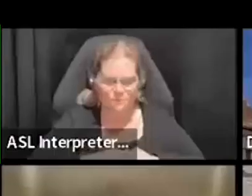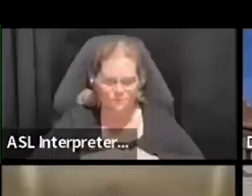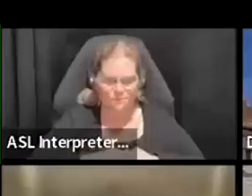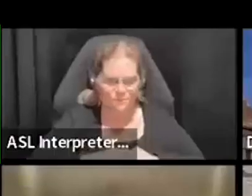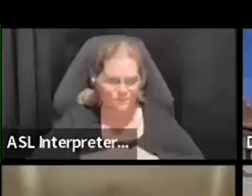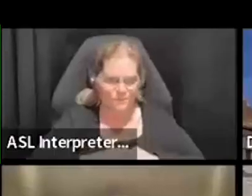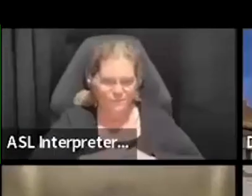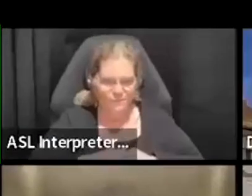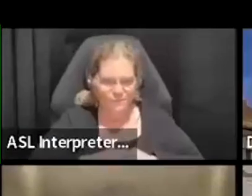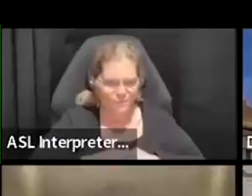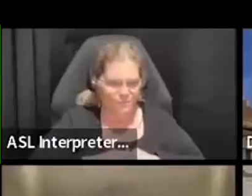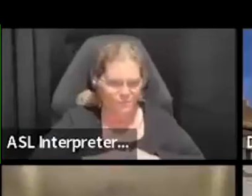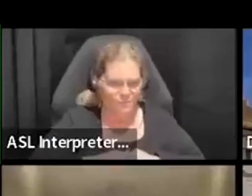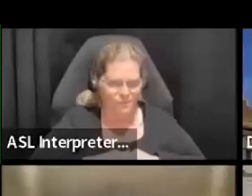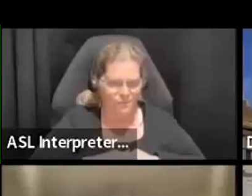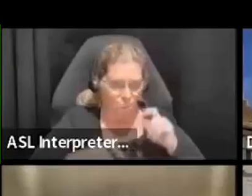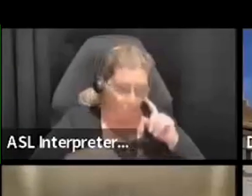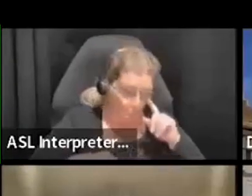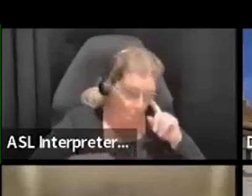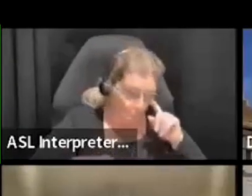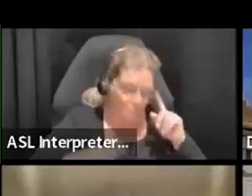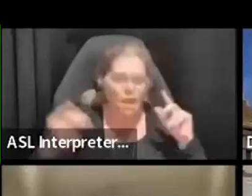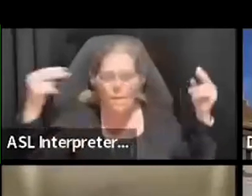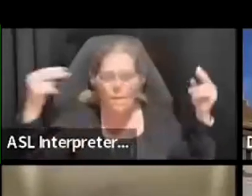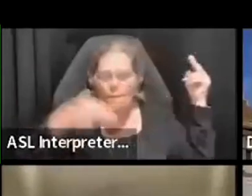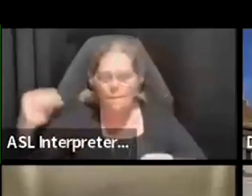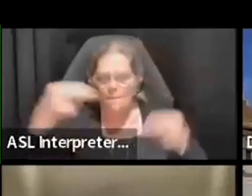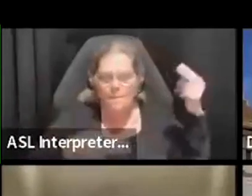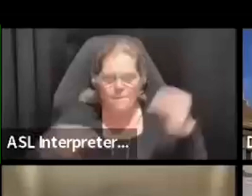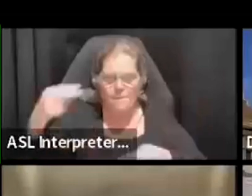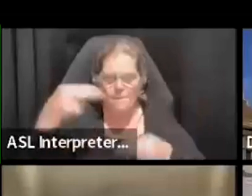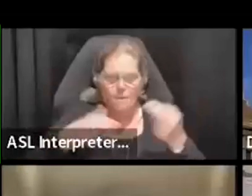So they're coming back now, looks like.